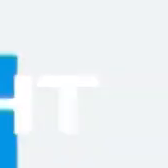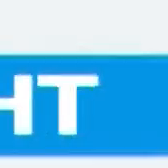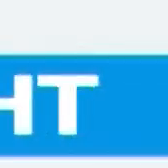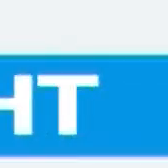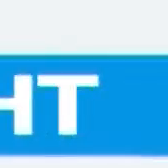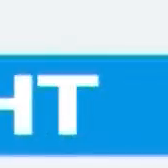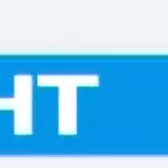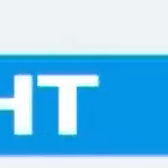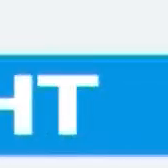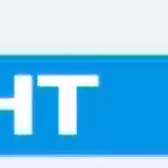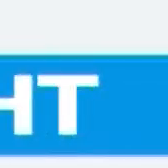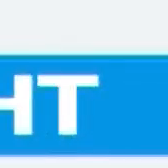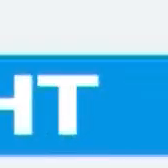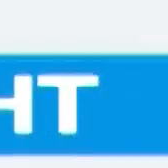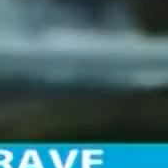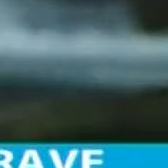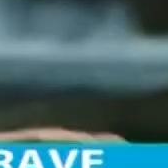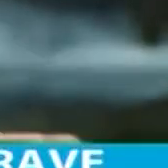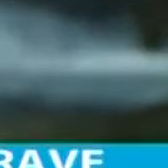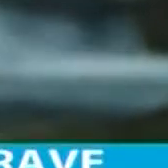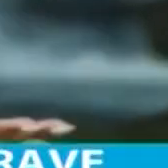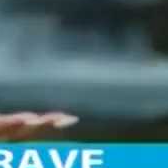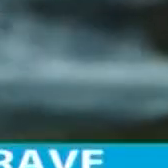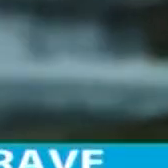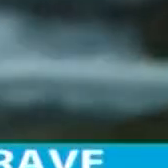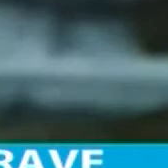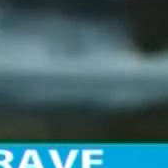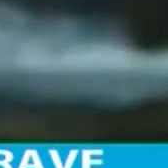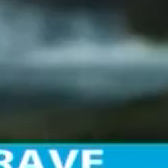Tonight on KBC Channel 1.